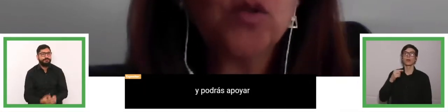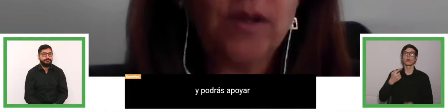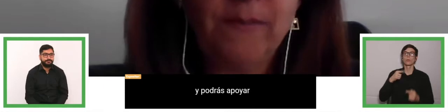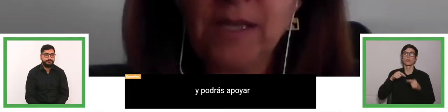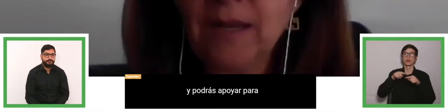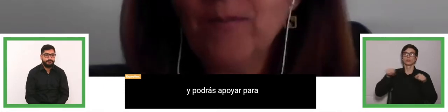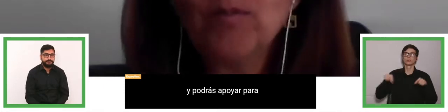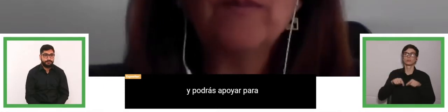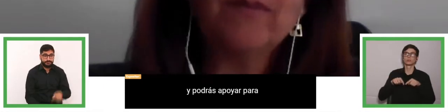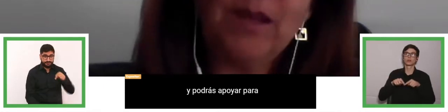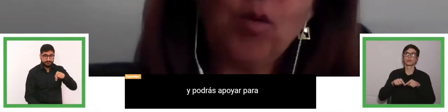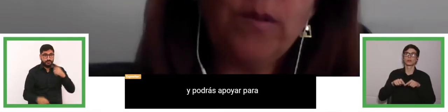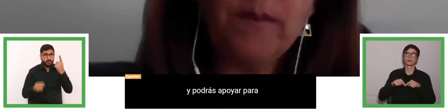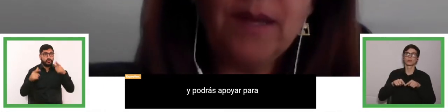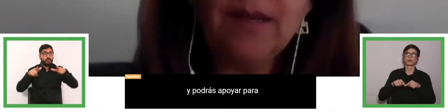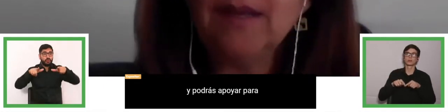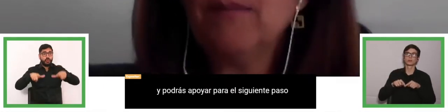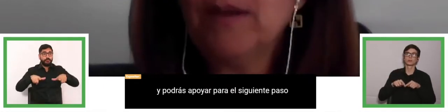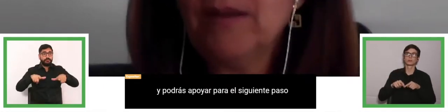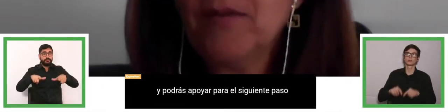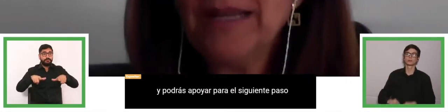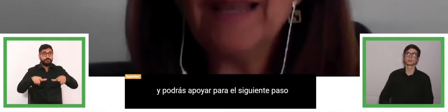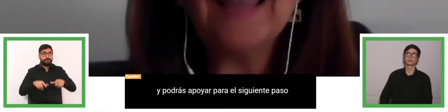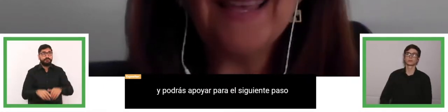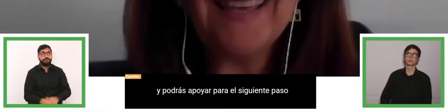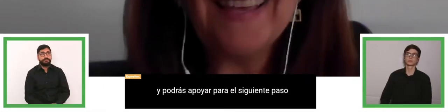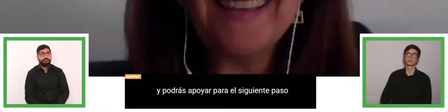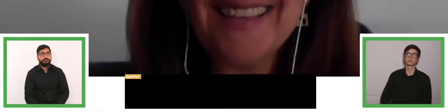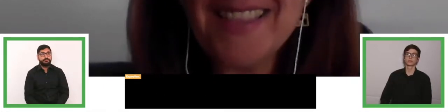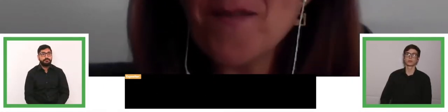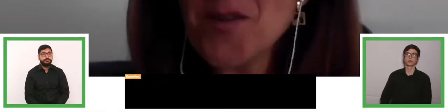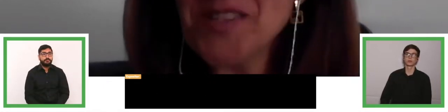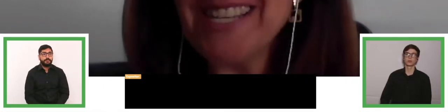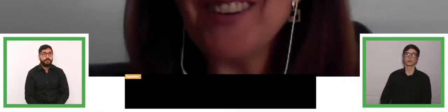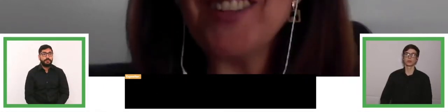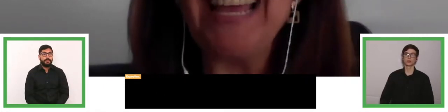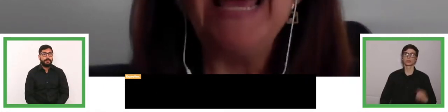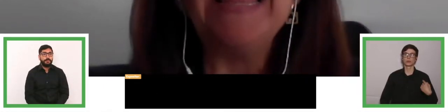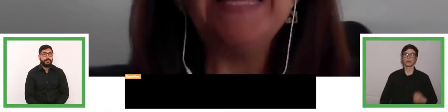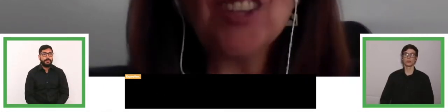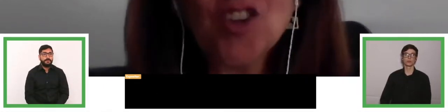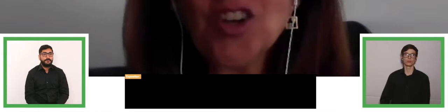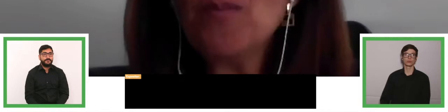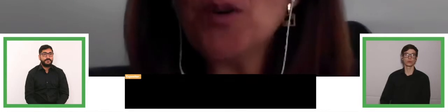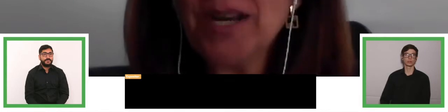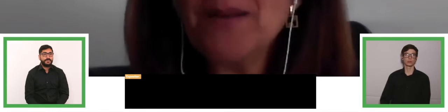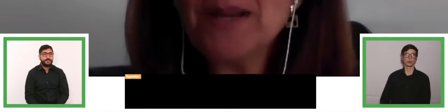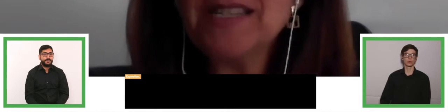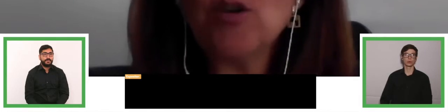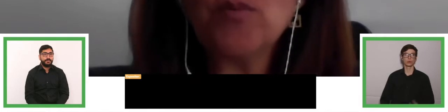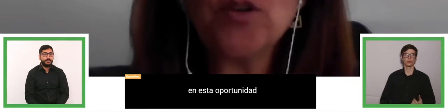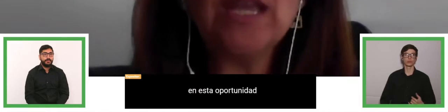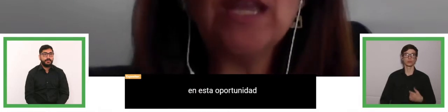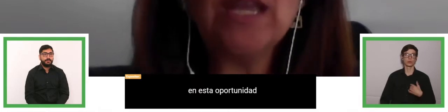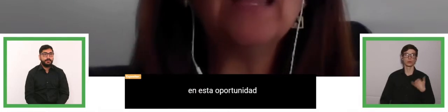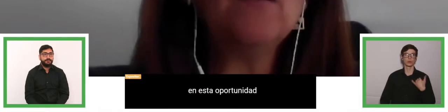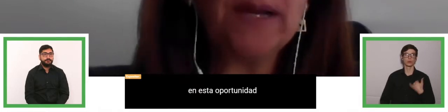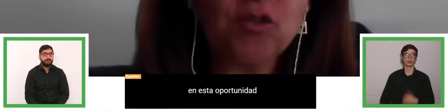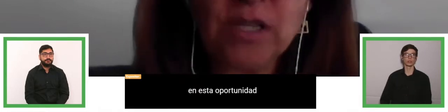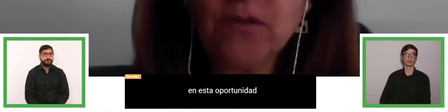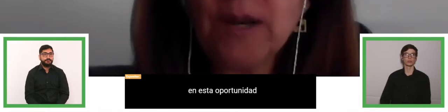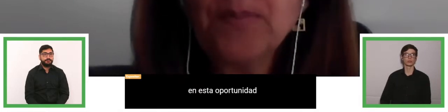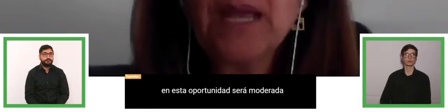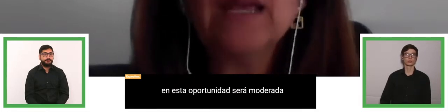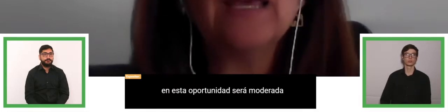be moderated by Cutsem. Sorry, my lack of pronunciation. Director of